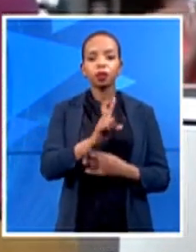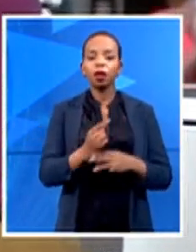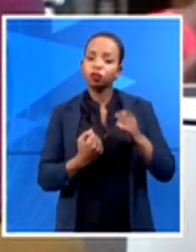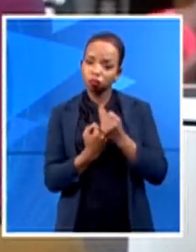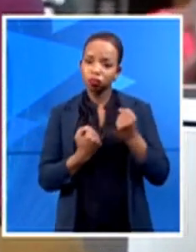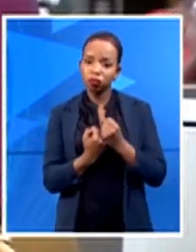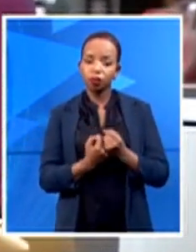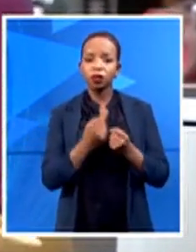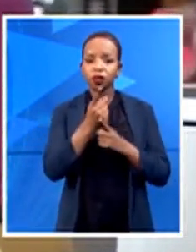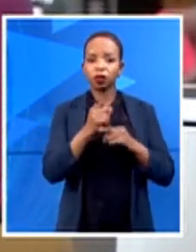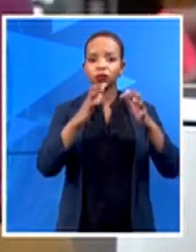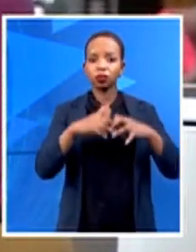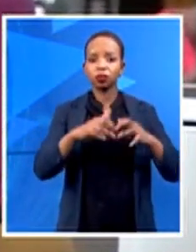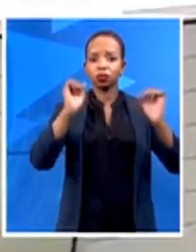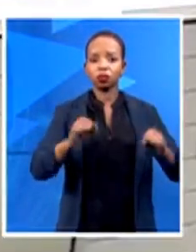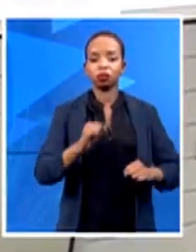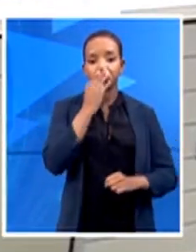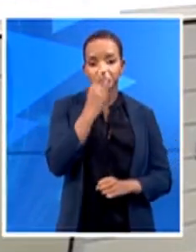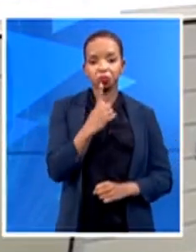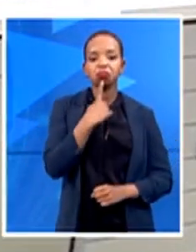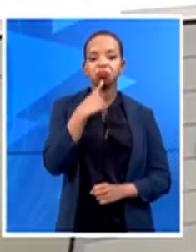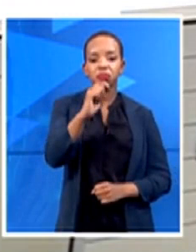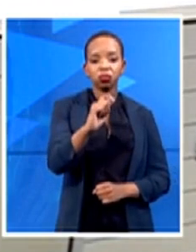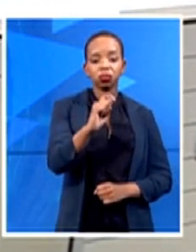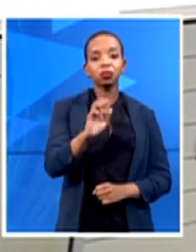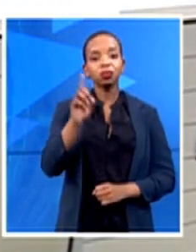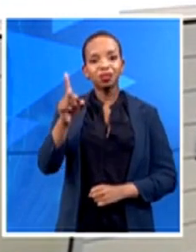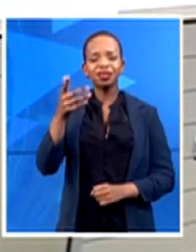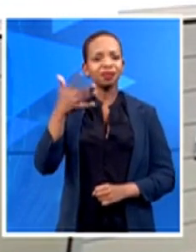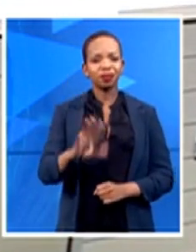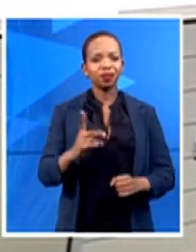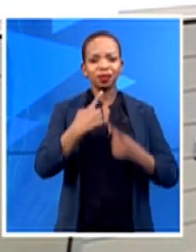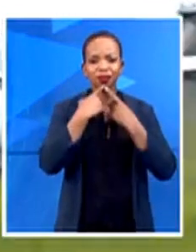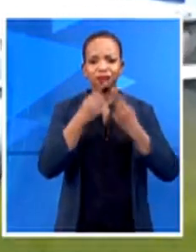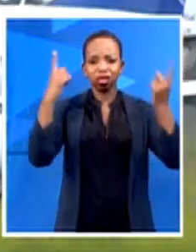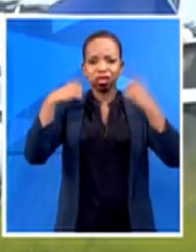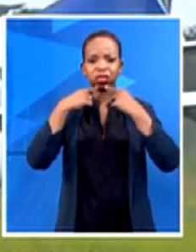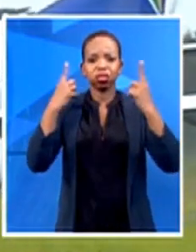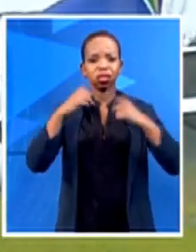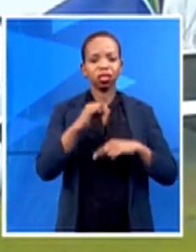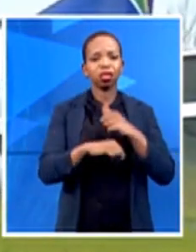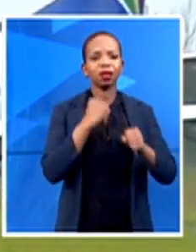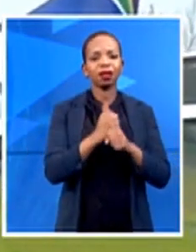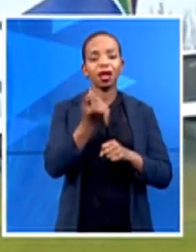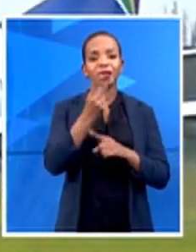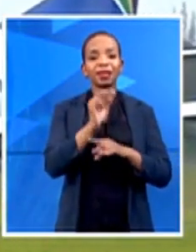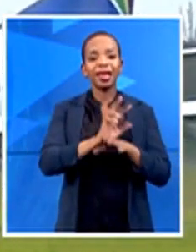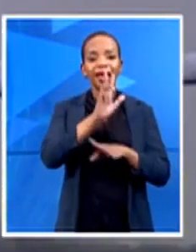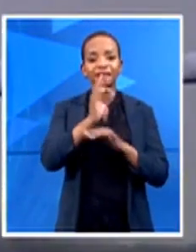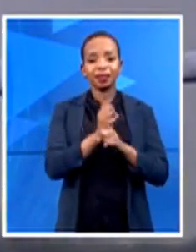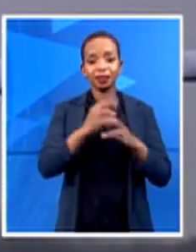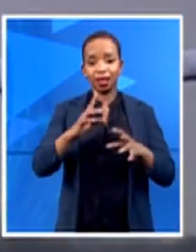been on record making similar reckless statements since 2018, and the most recent position he and his department adopted